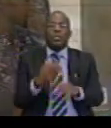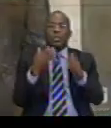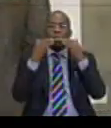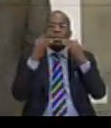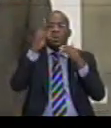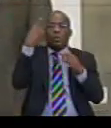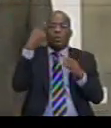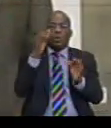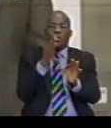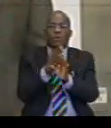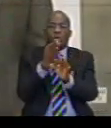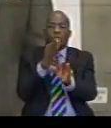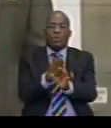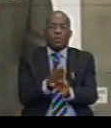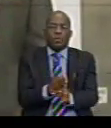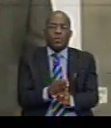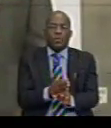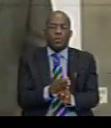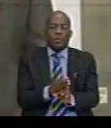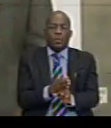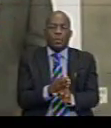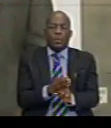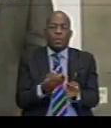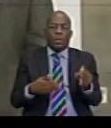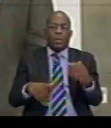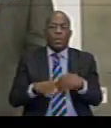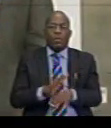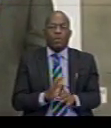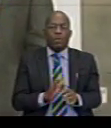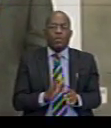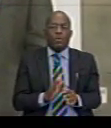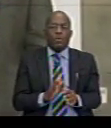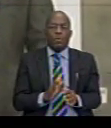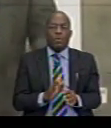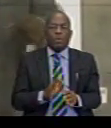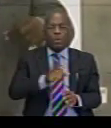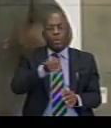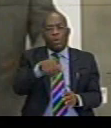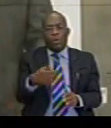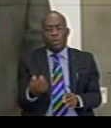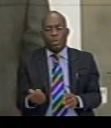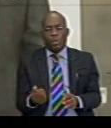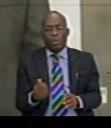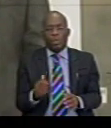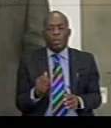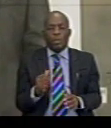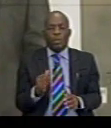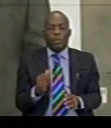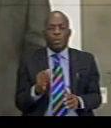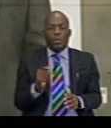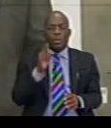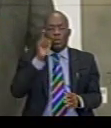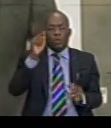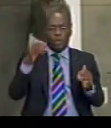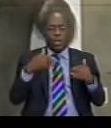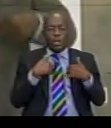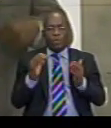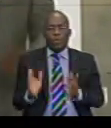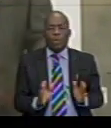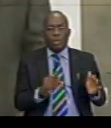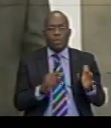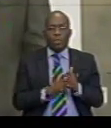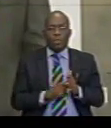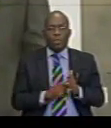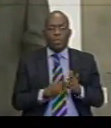ton trône, Above, tu avais planifié on your throne, jour. You have already planned this day. And behold,